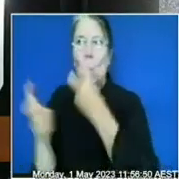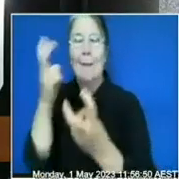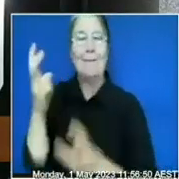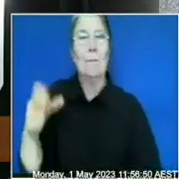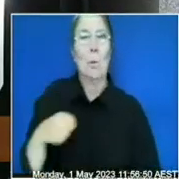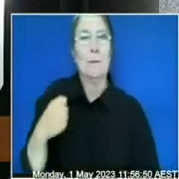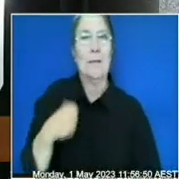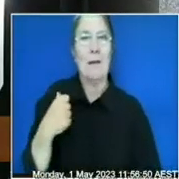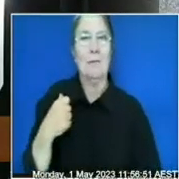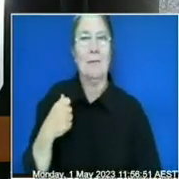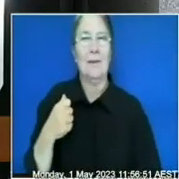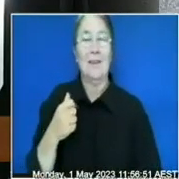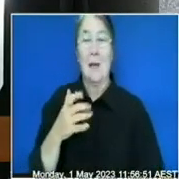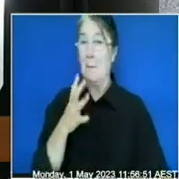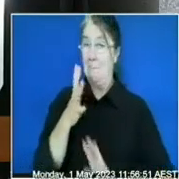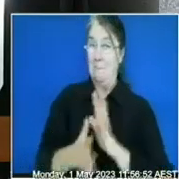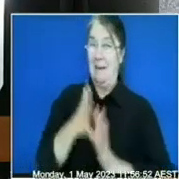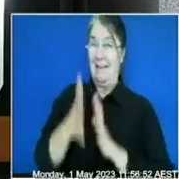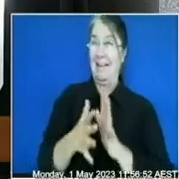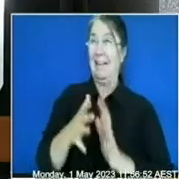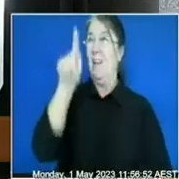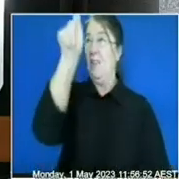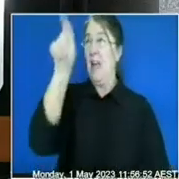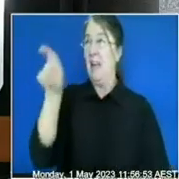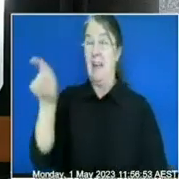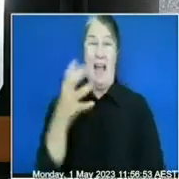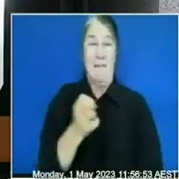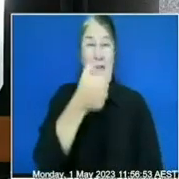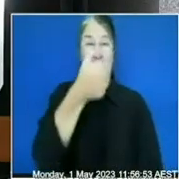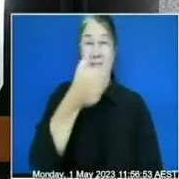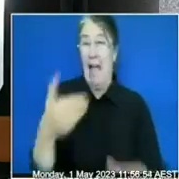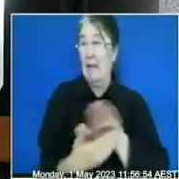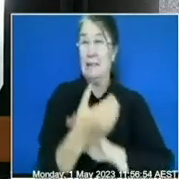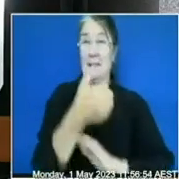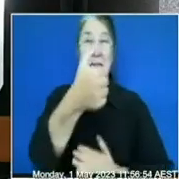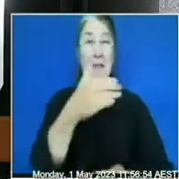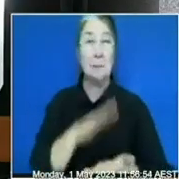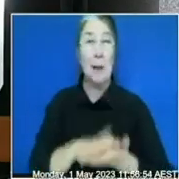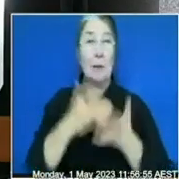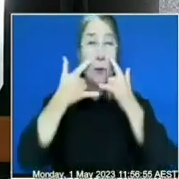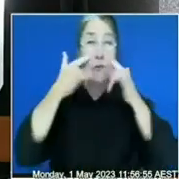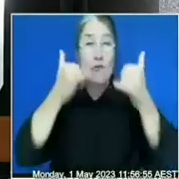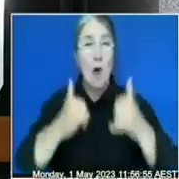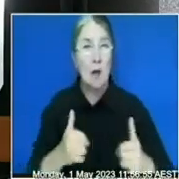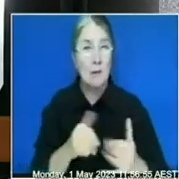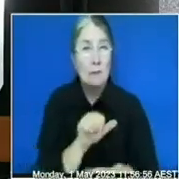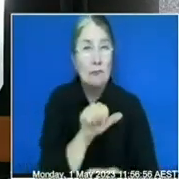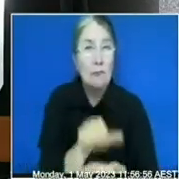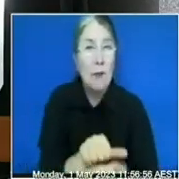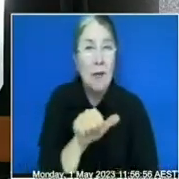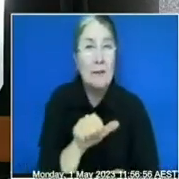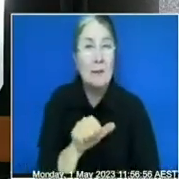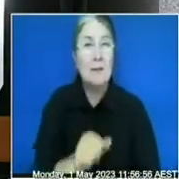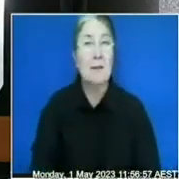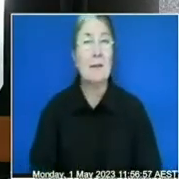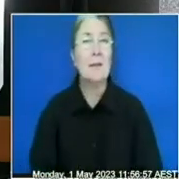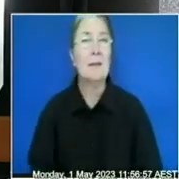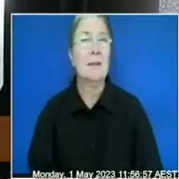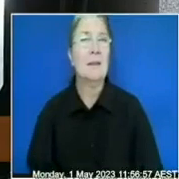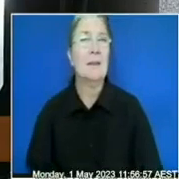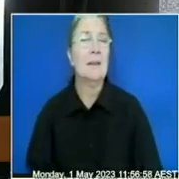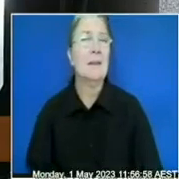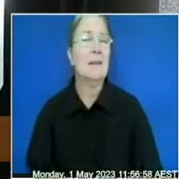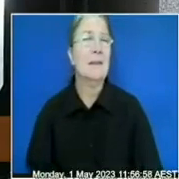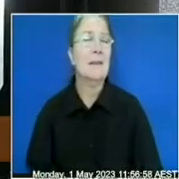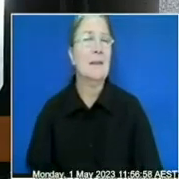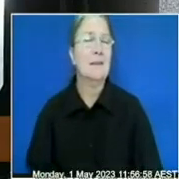For some period of years, it's been known that the operation of these trials would be